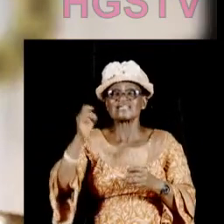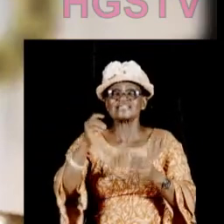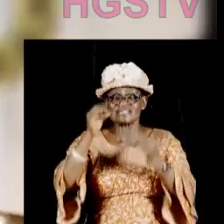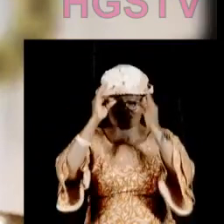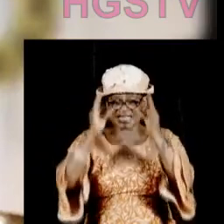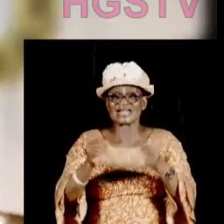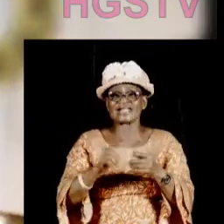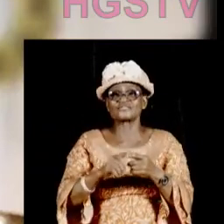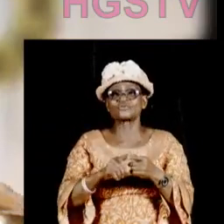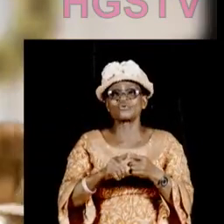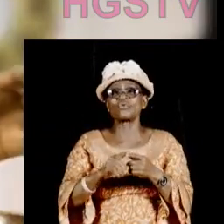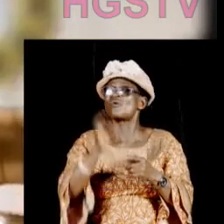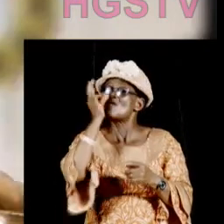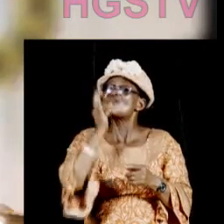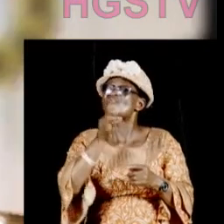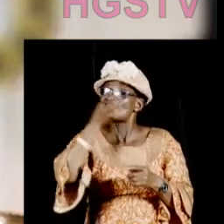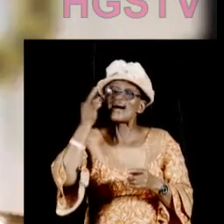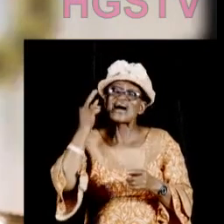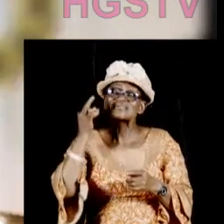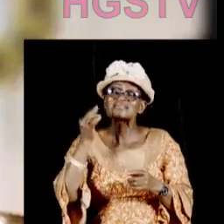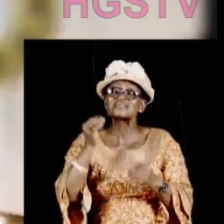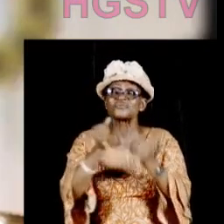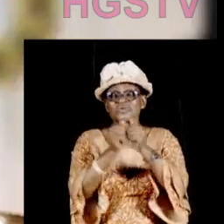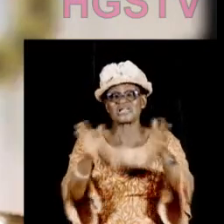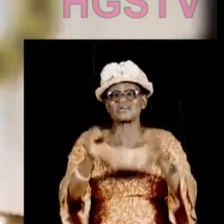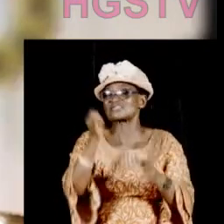and prayer without eating anything,